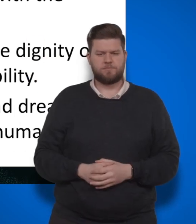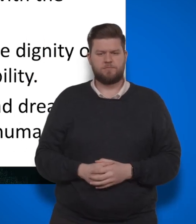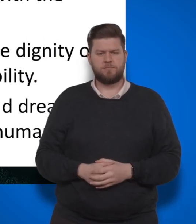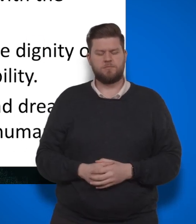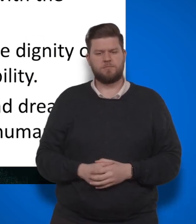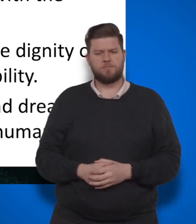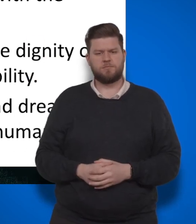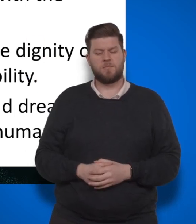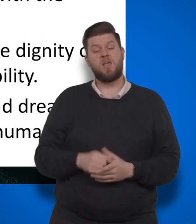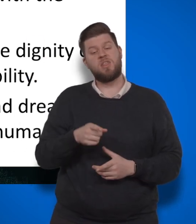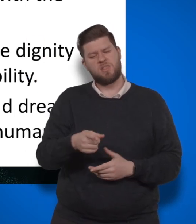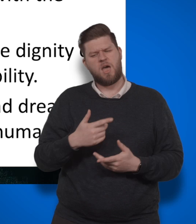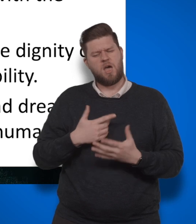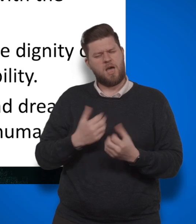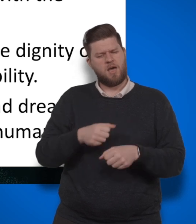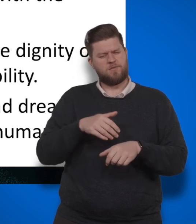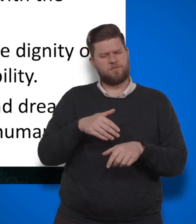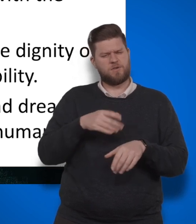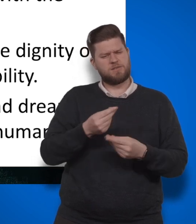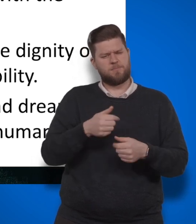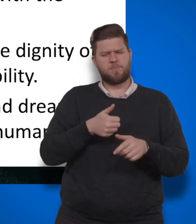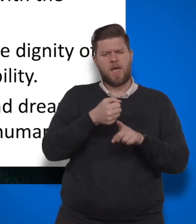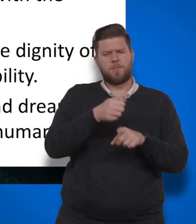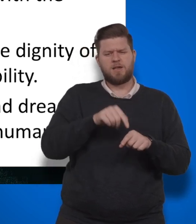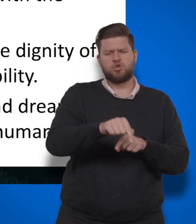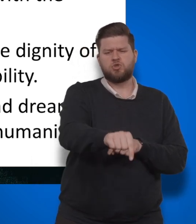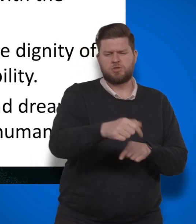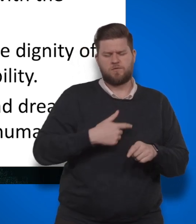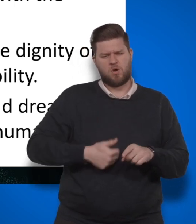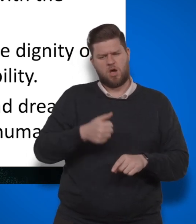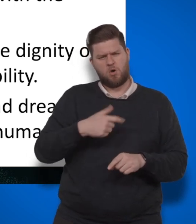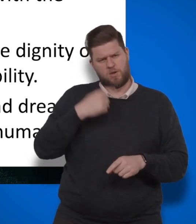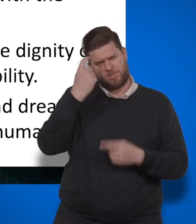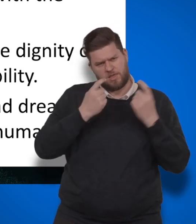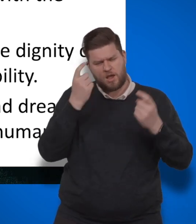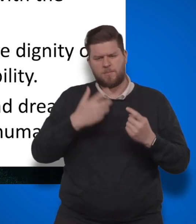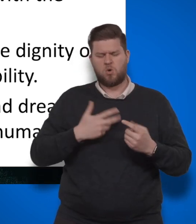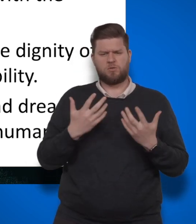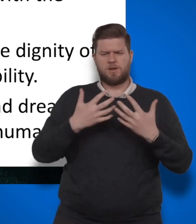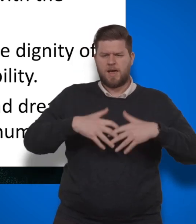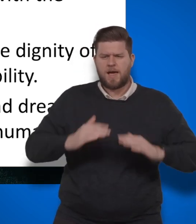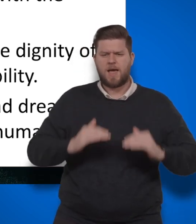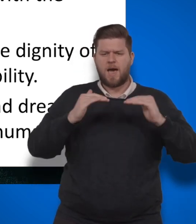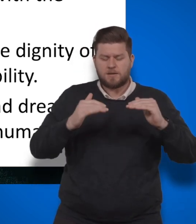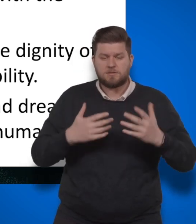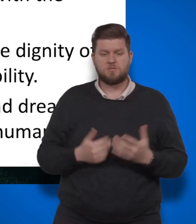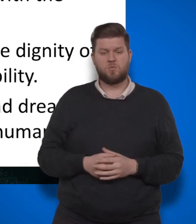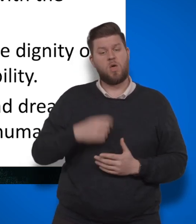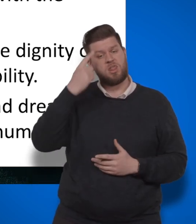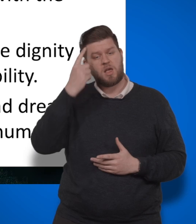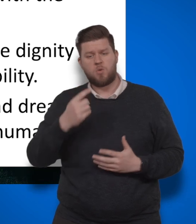enhancement technology. Although technology offers us amazing possibilities for enhanced bodies, senses, and brains, there is